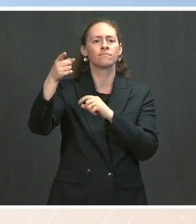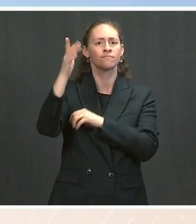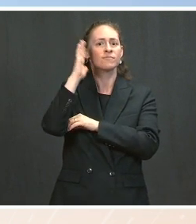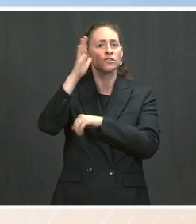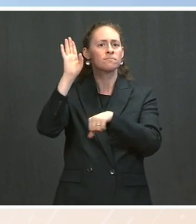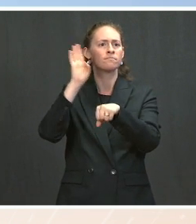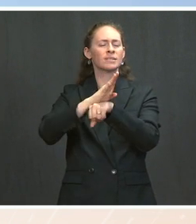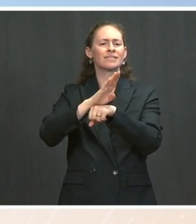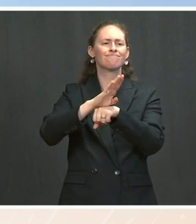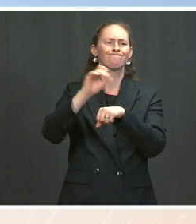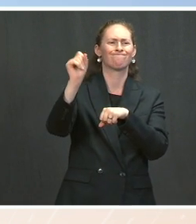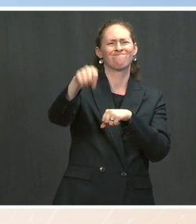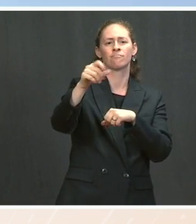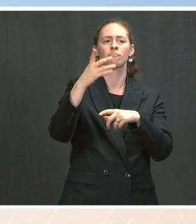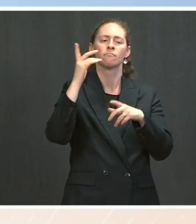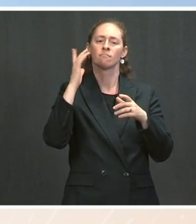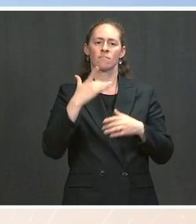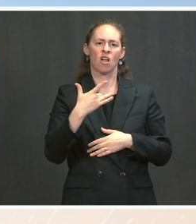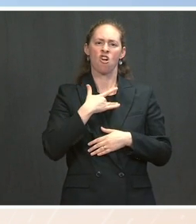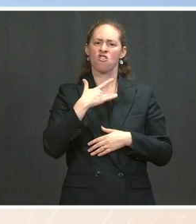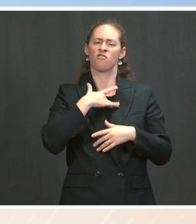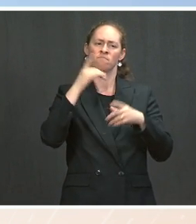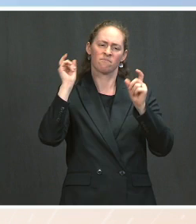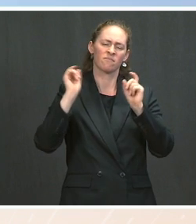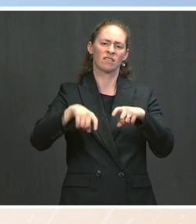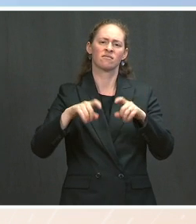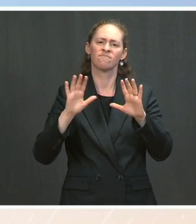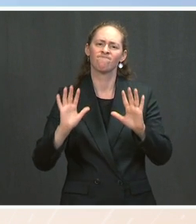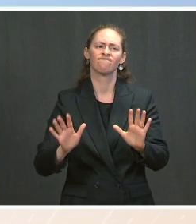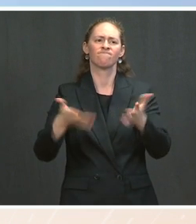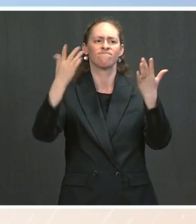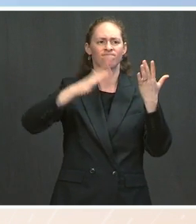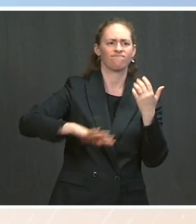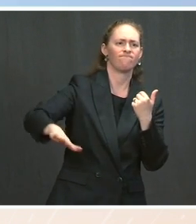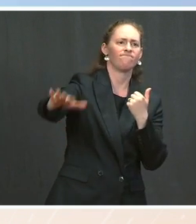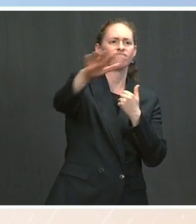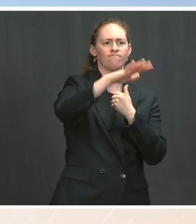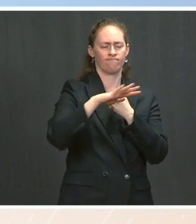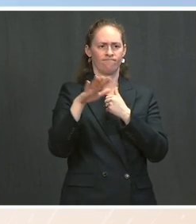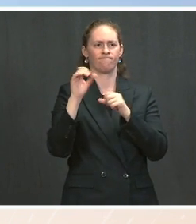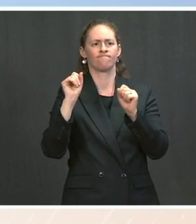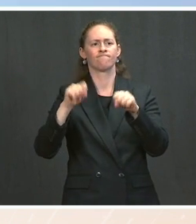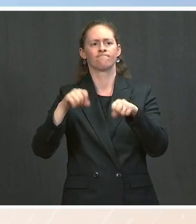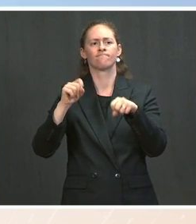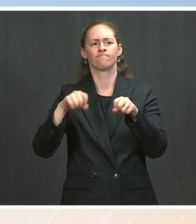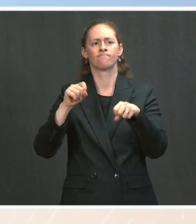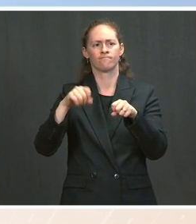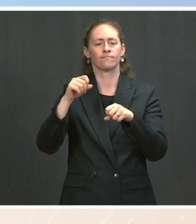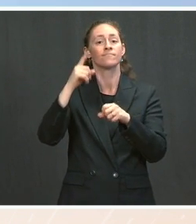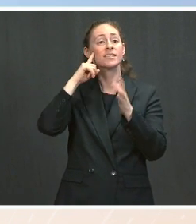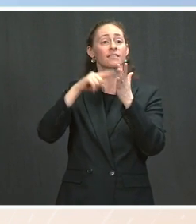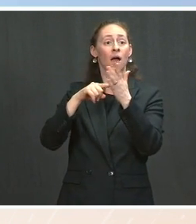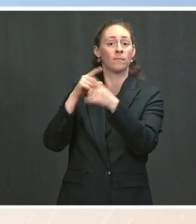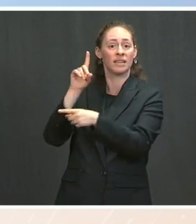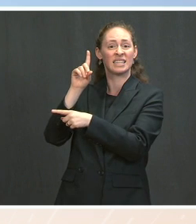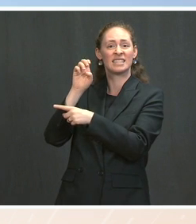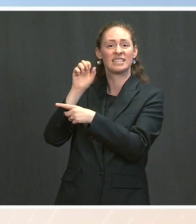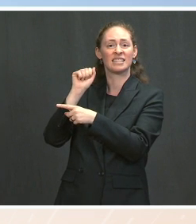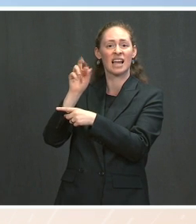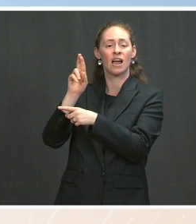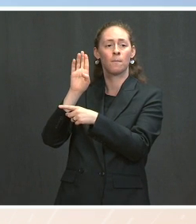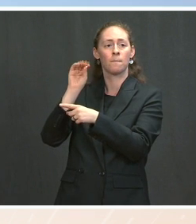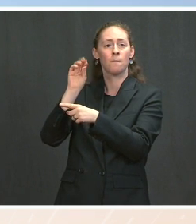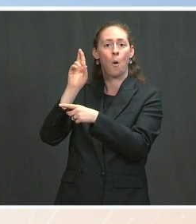the backbone of communities around the country, including communities like Dearborn, where the president was earlier this week, are areas where we feel we need to continue to invest